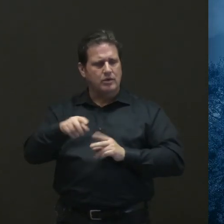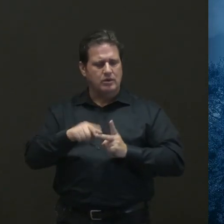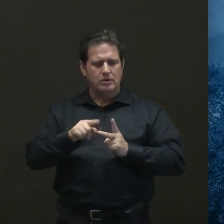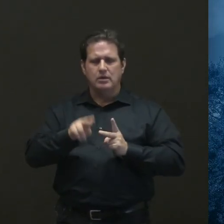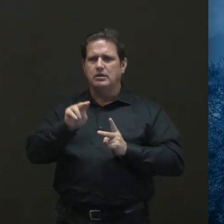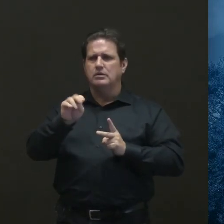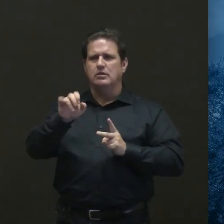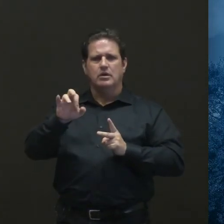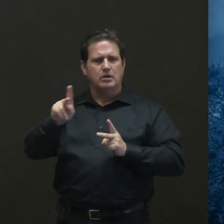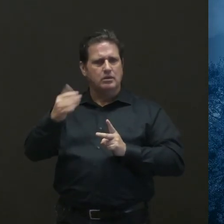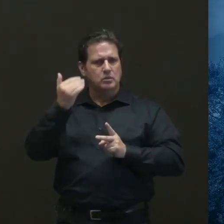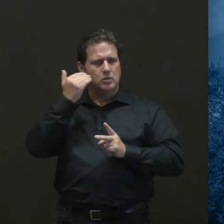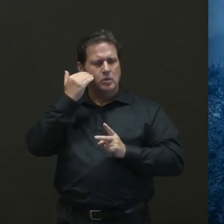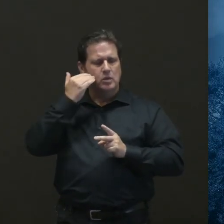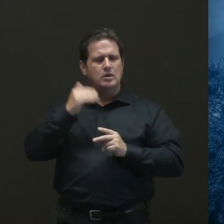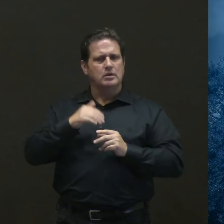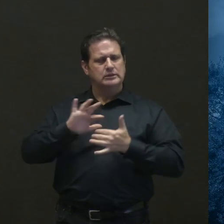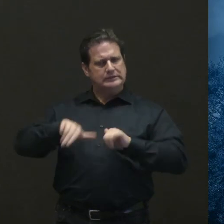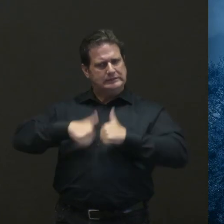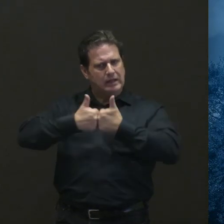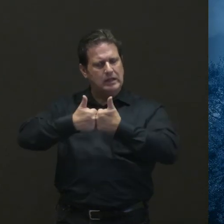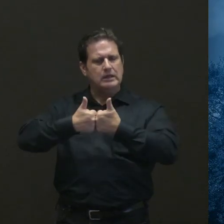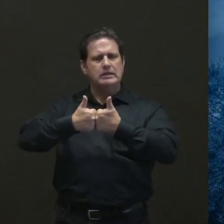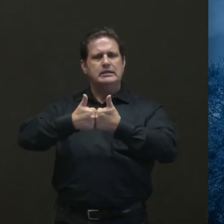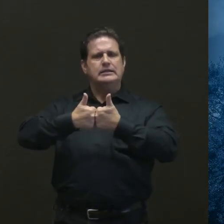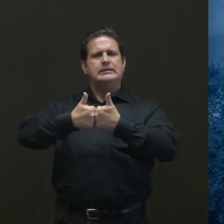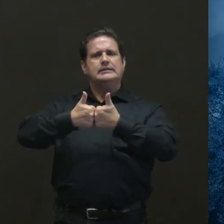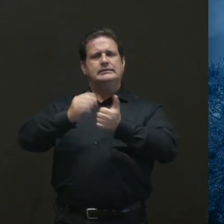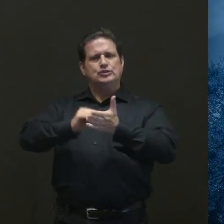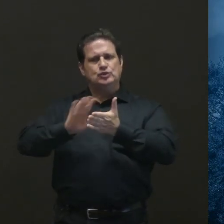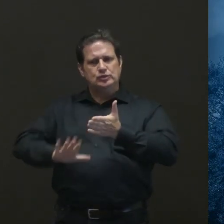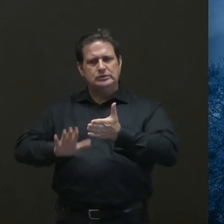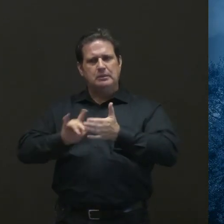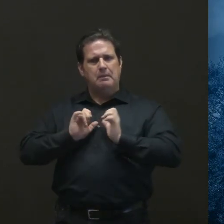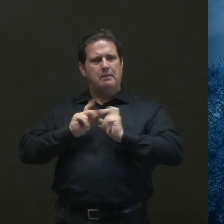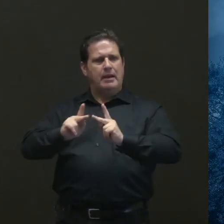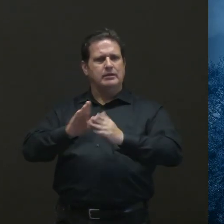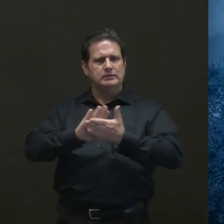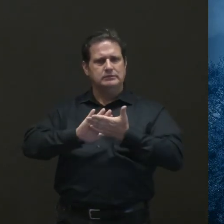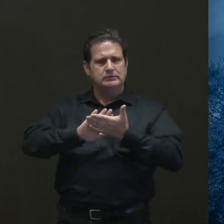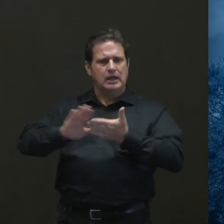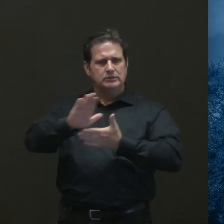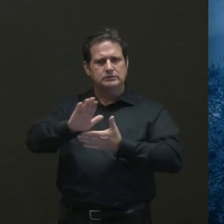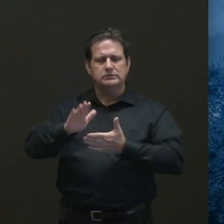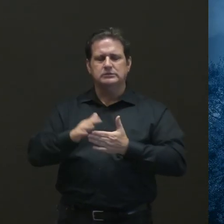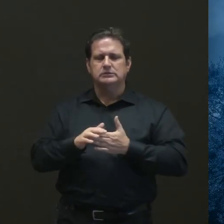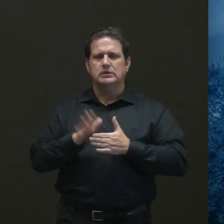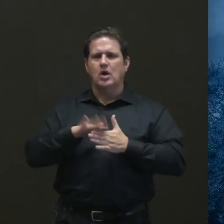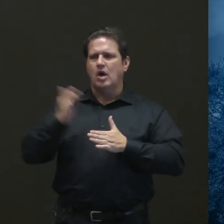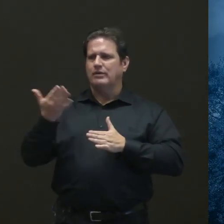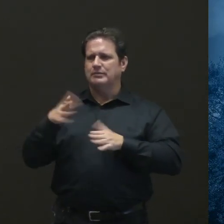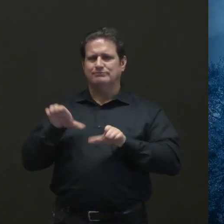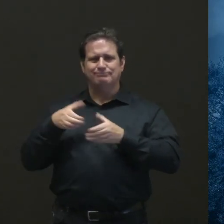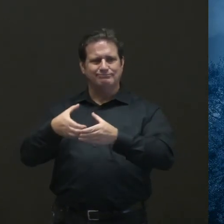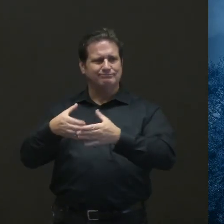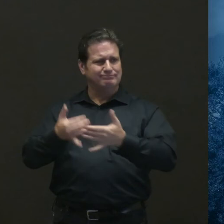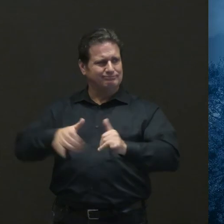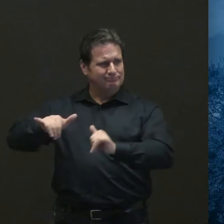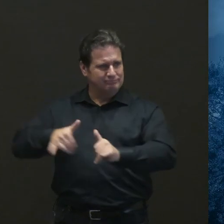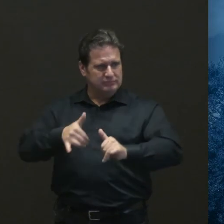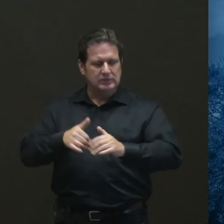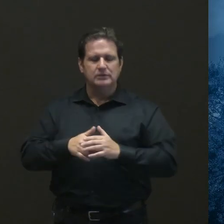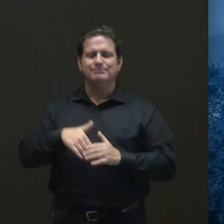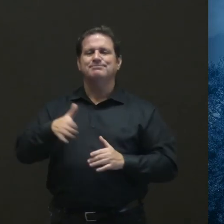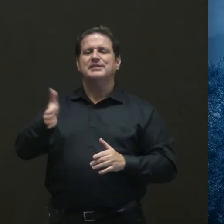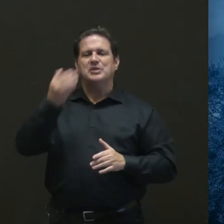Newark, we know the challenge that we face there with college students and off-campus social activities. They